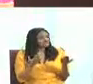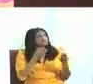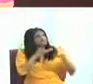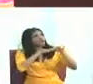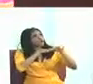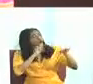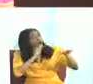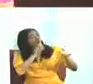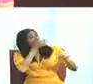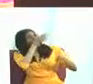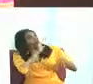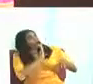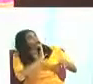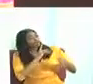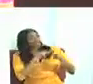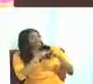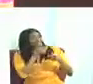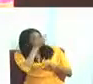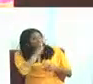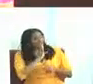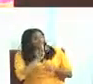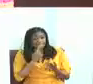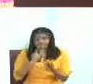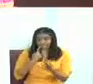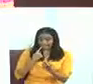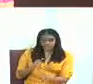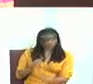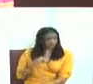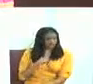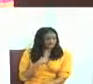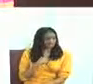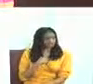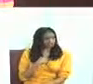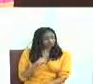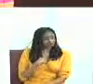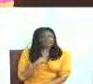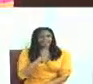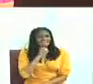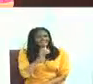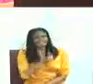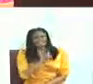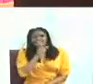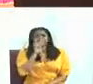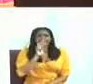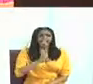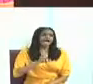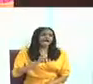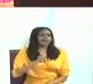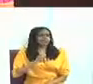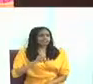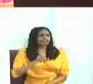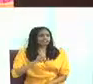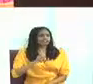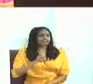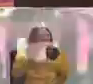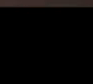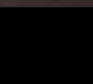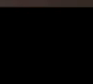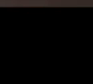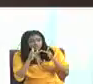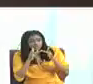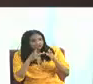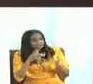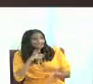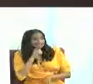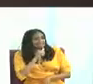him, and he answered me. I didn't have to go through the internet. I didn't have